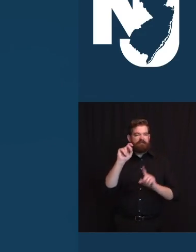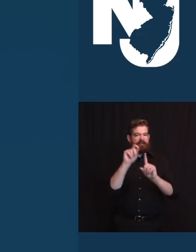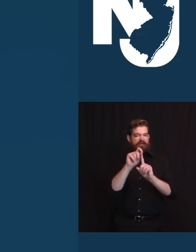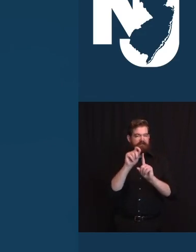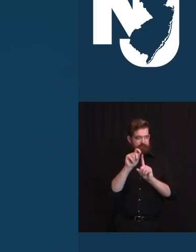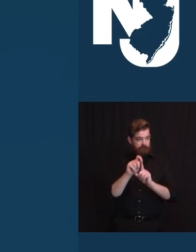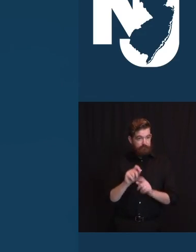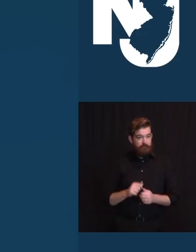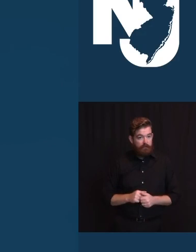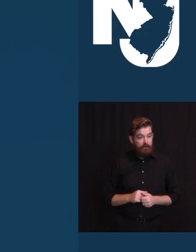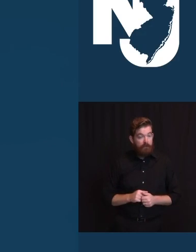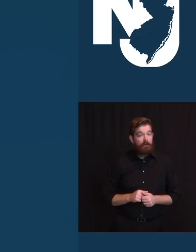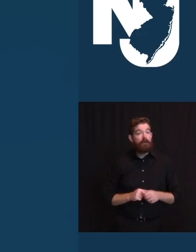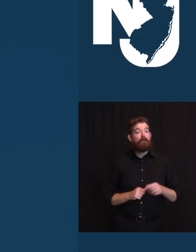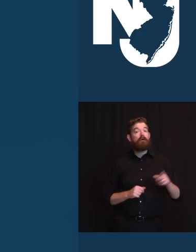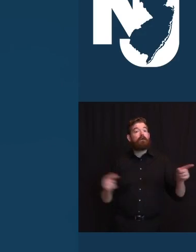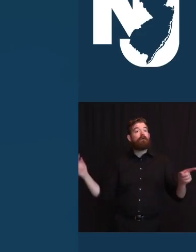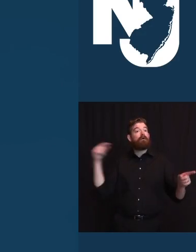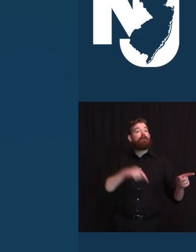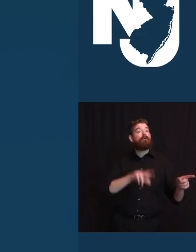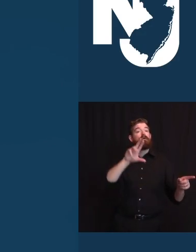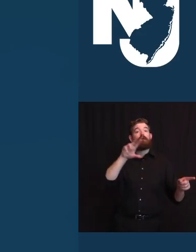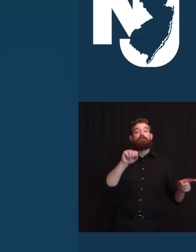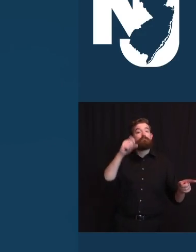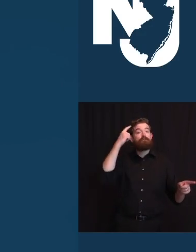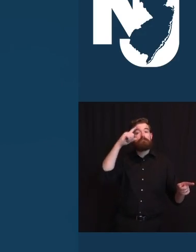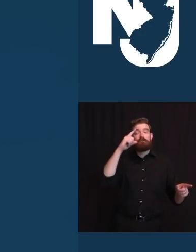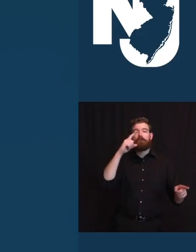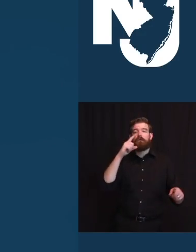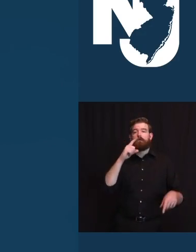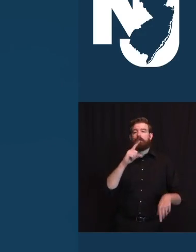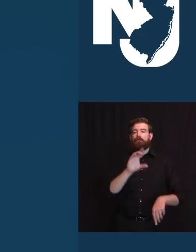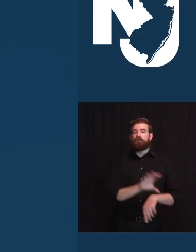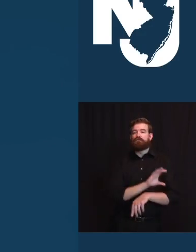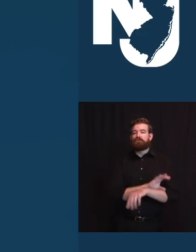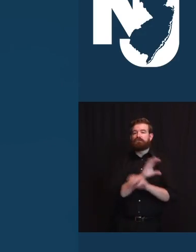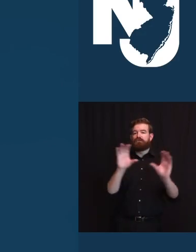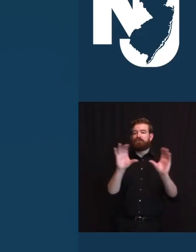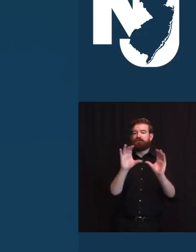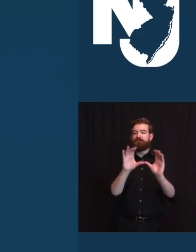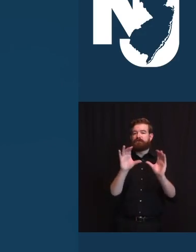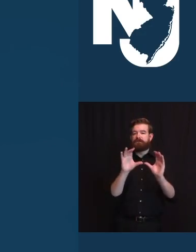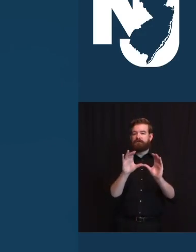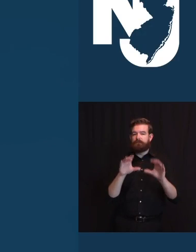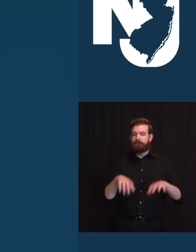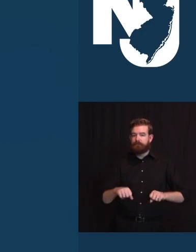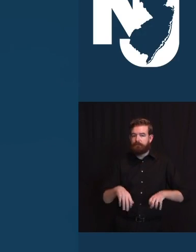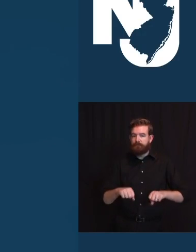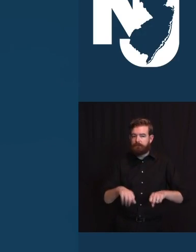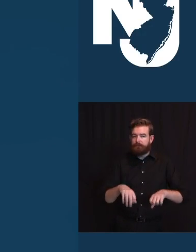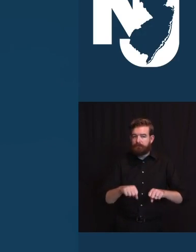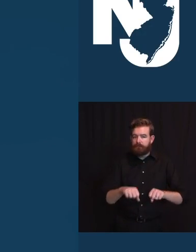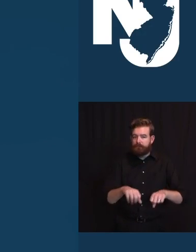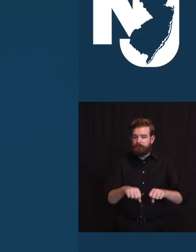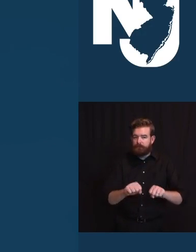course offered at NYU, but a job he was promised never came to be, and the family endured years of